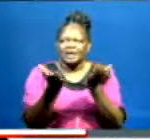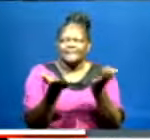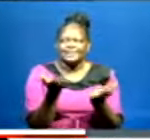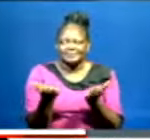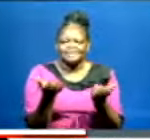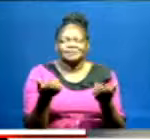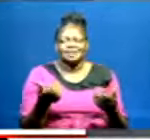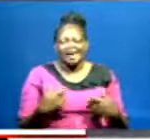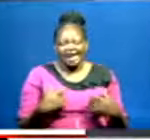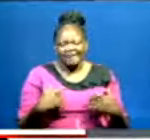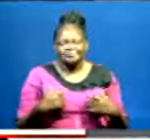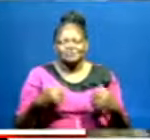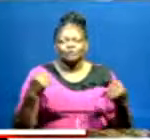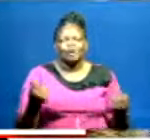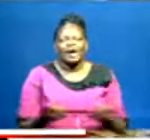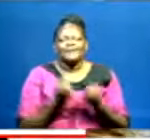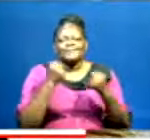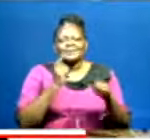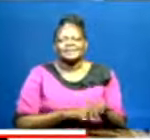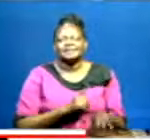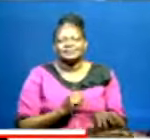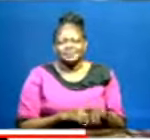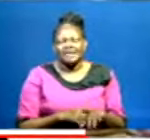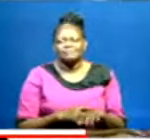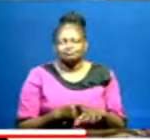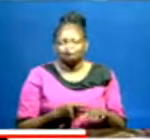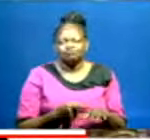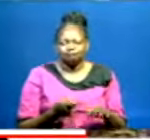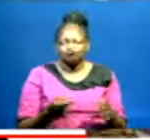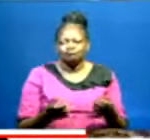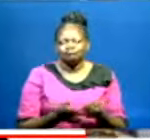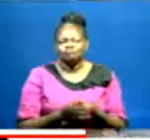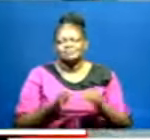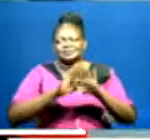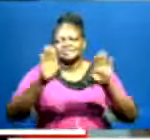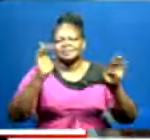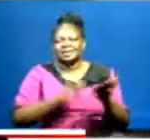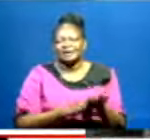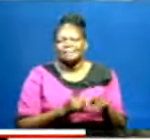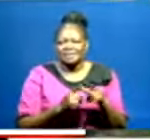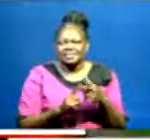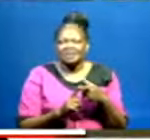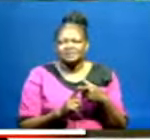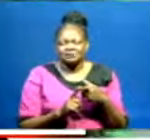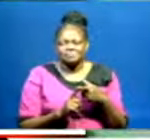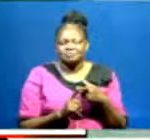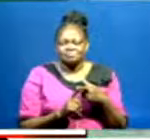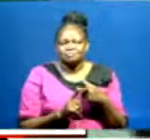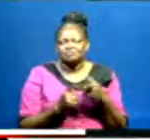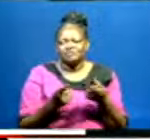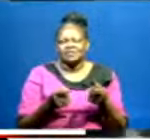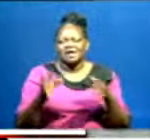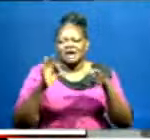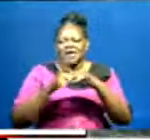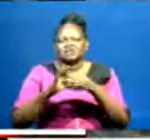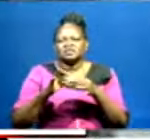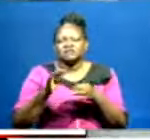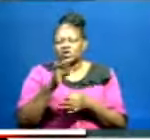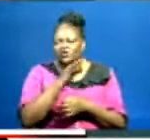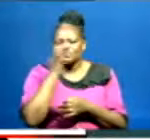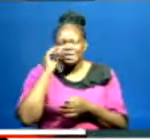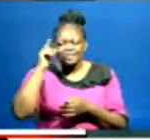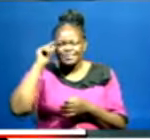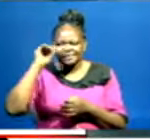to take place when the light gives way to darkness, thus rebirthing the night culture of Ramadan in Mombasa